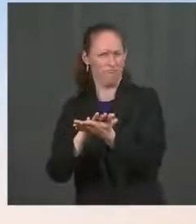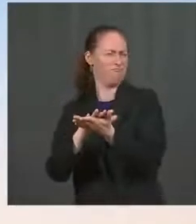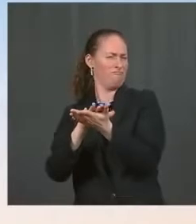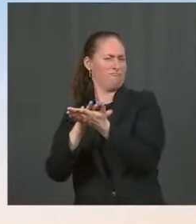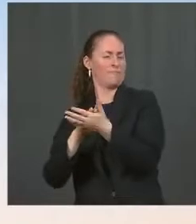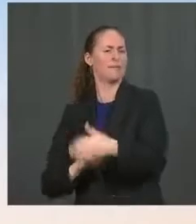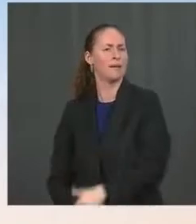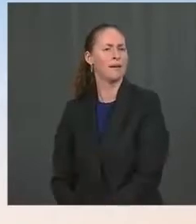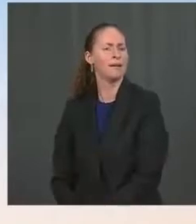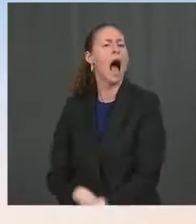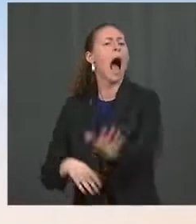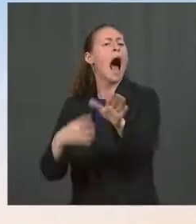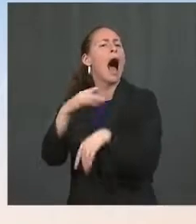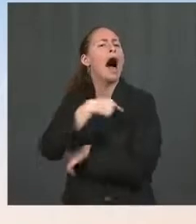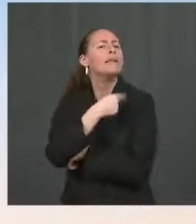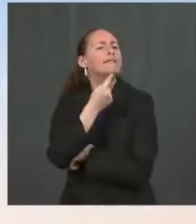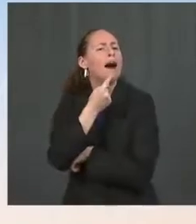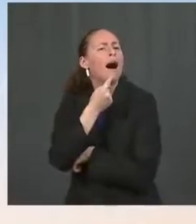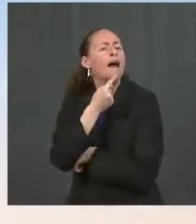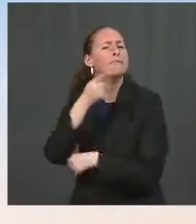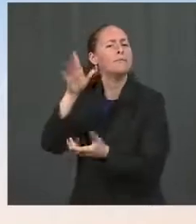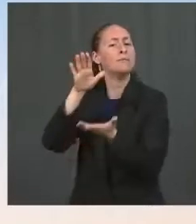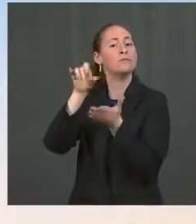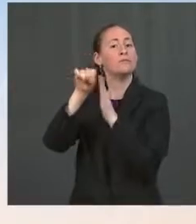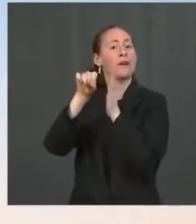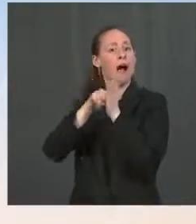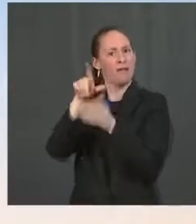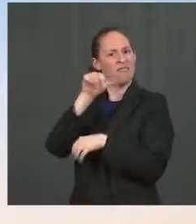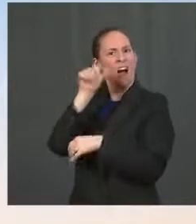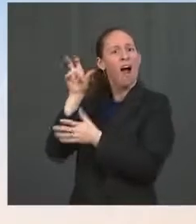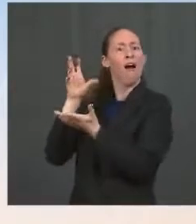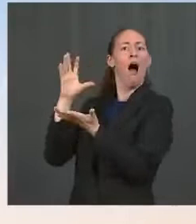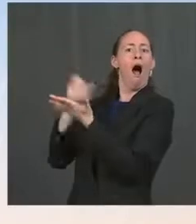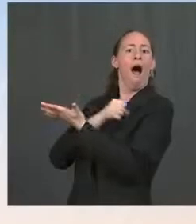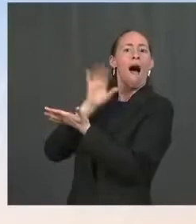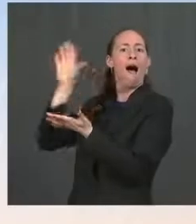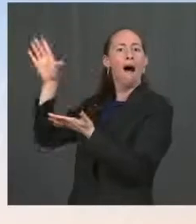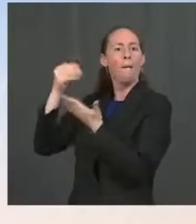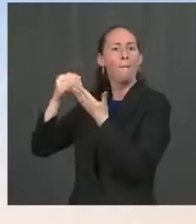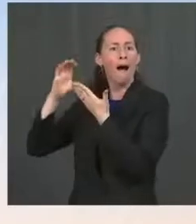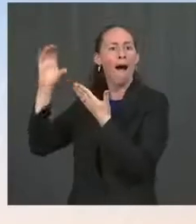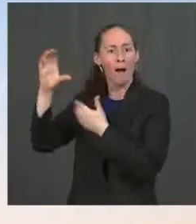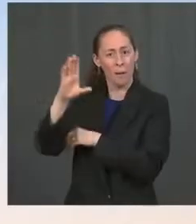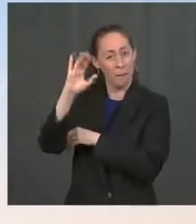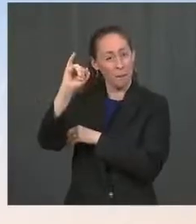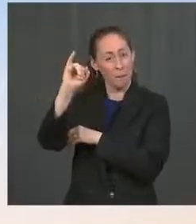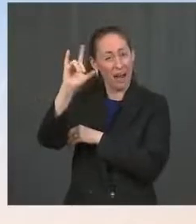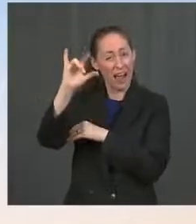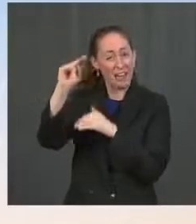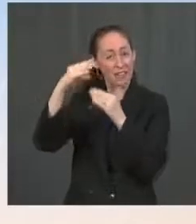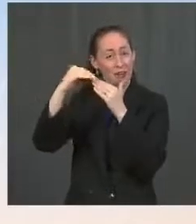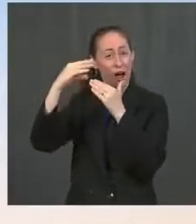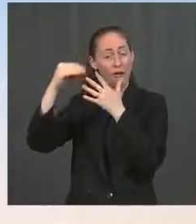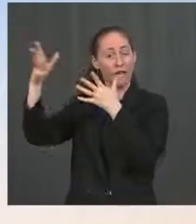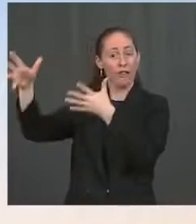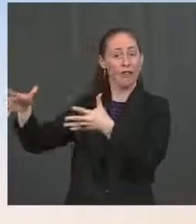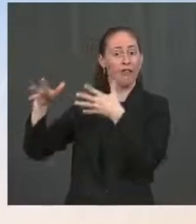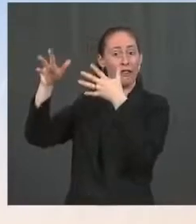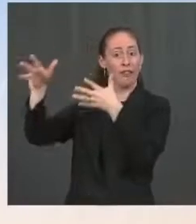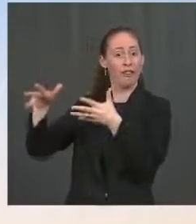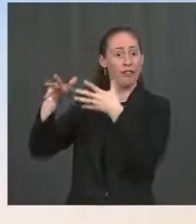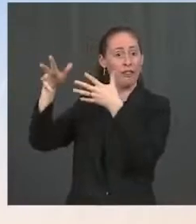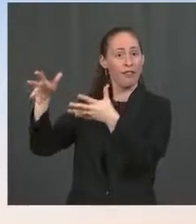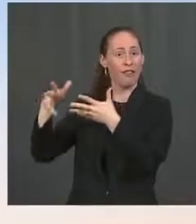to extend benefits, stave off evictions. There's still billions of dollars left available that states haven't